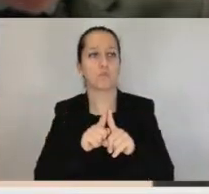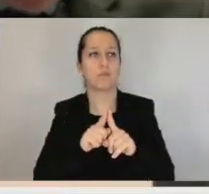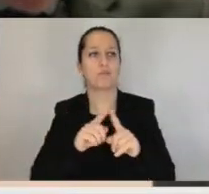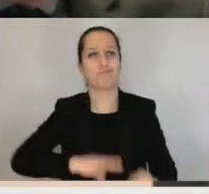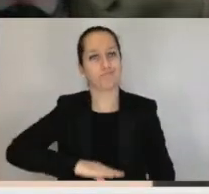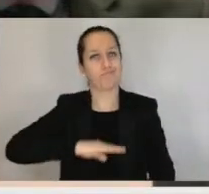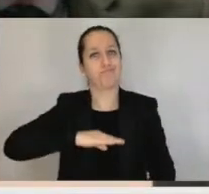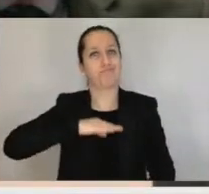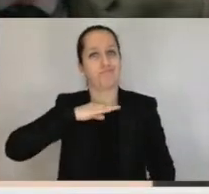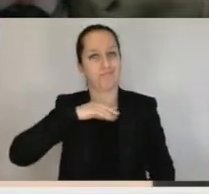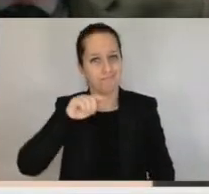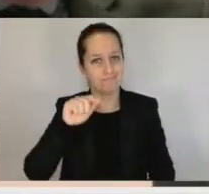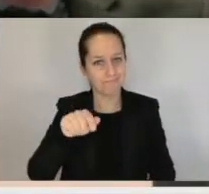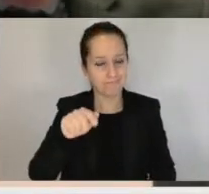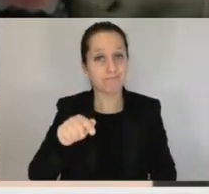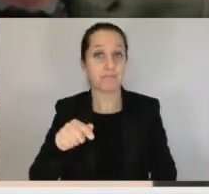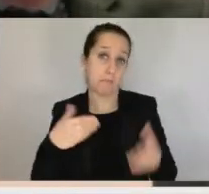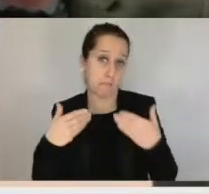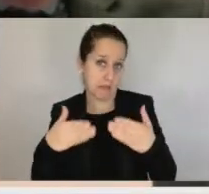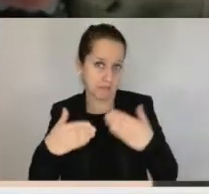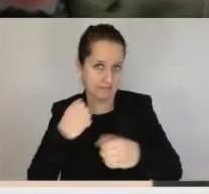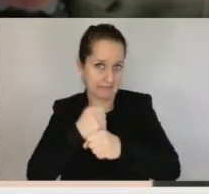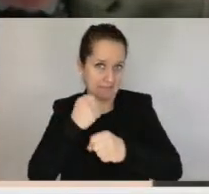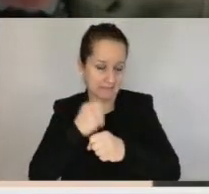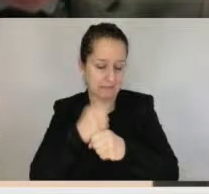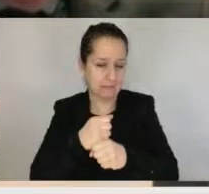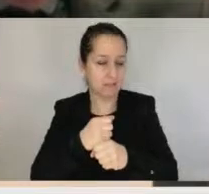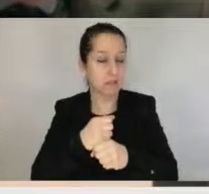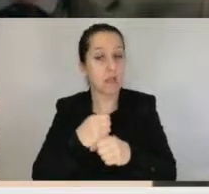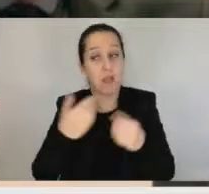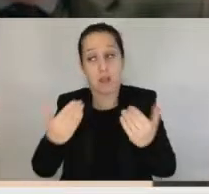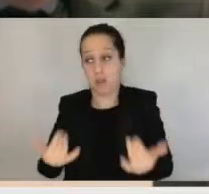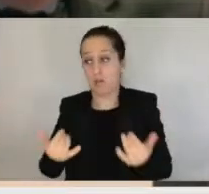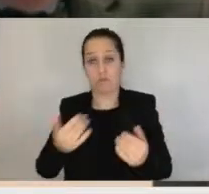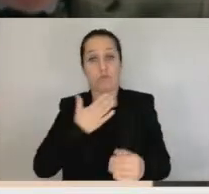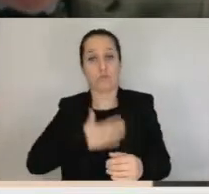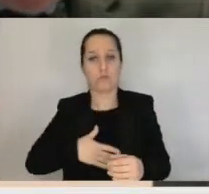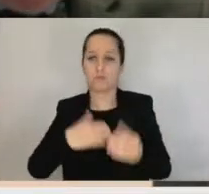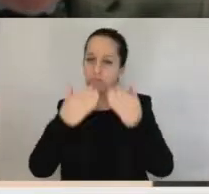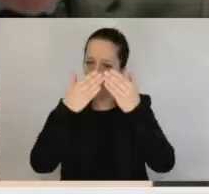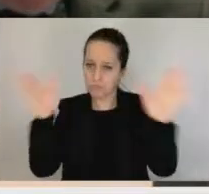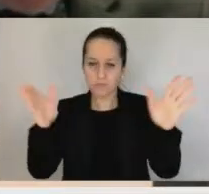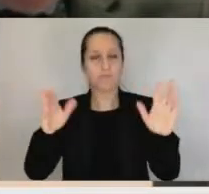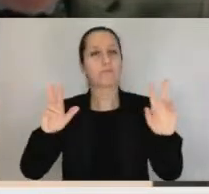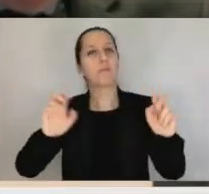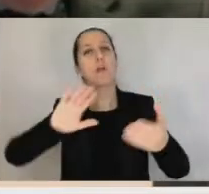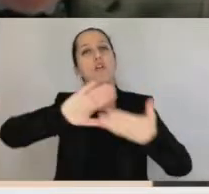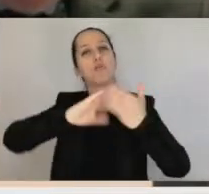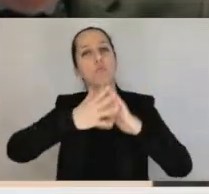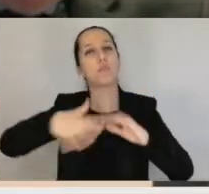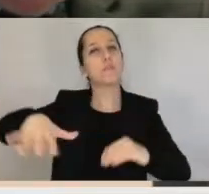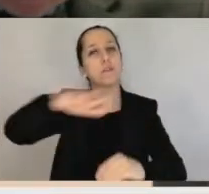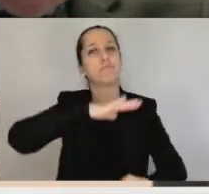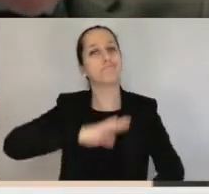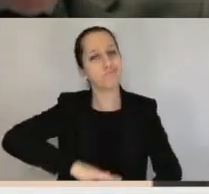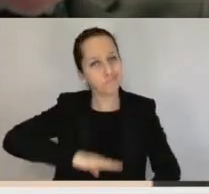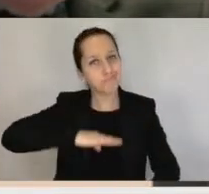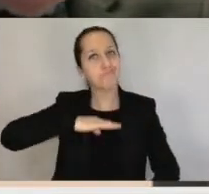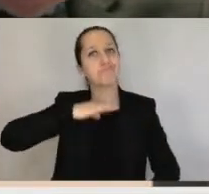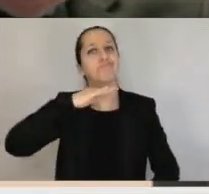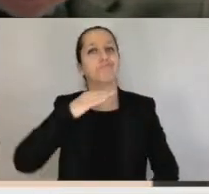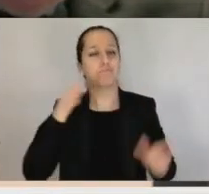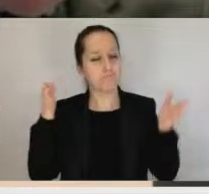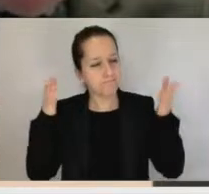smart intergenerational community that cares. How can we use a Marmot City model to